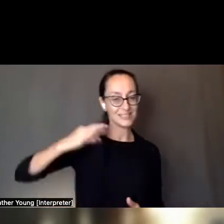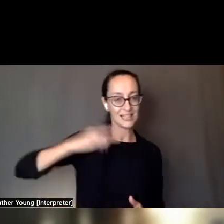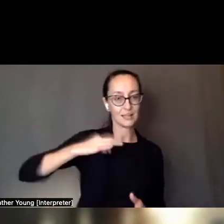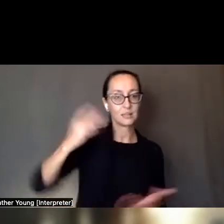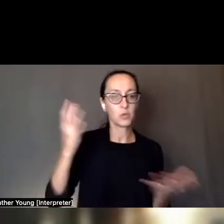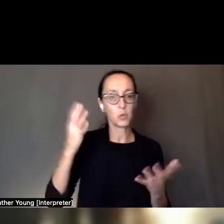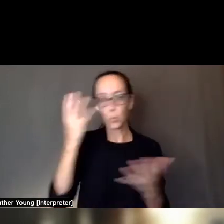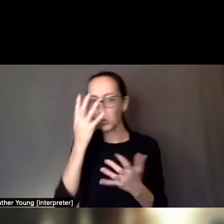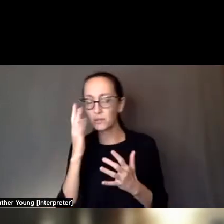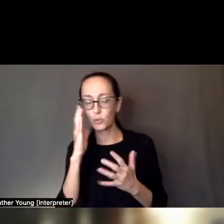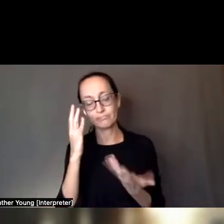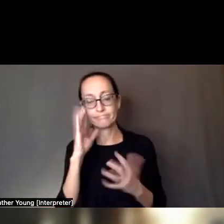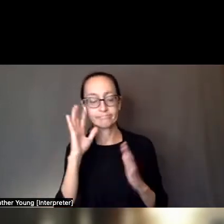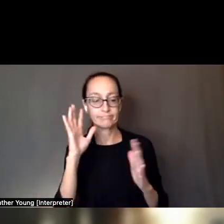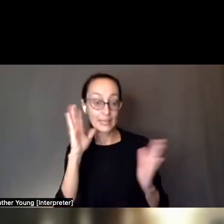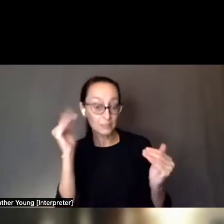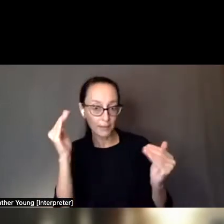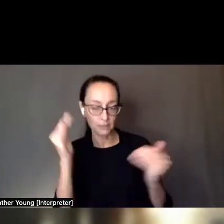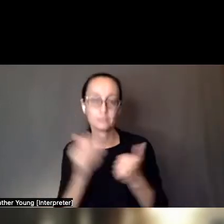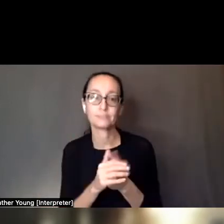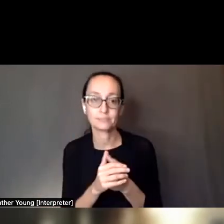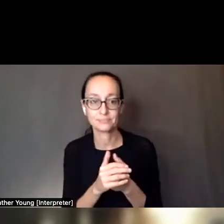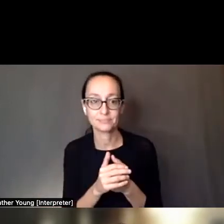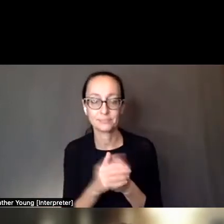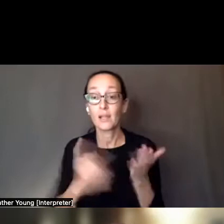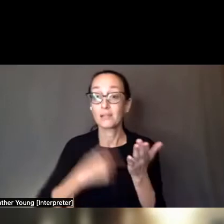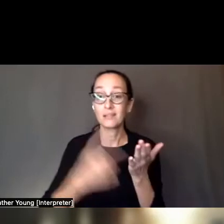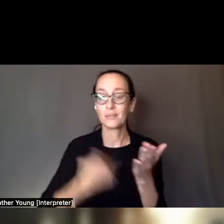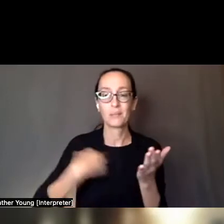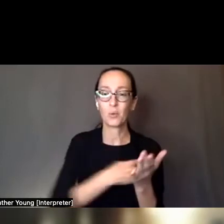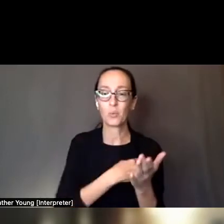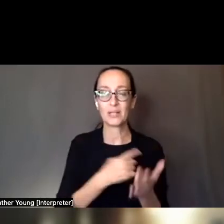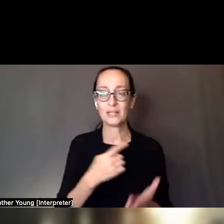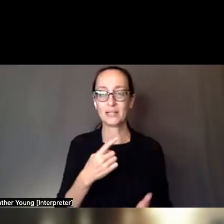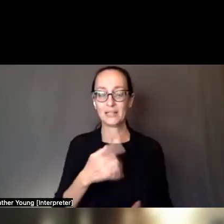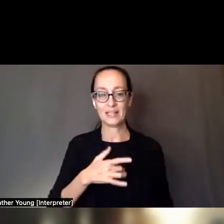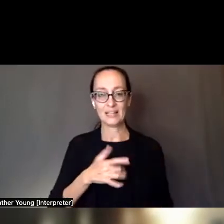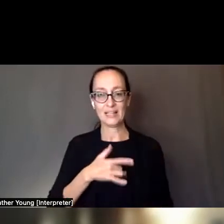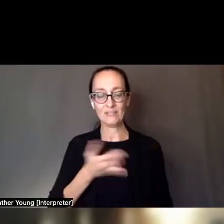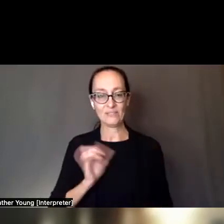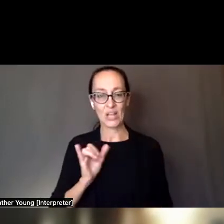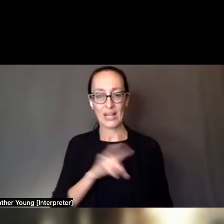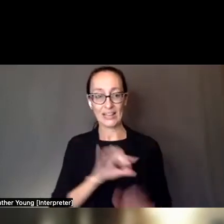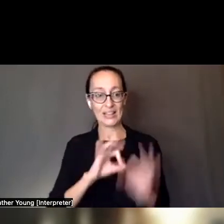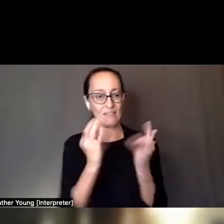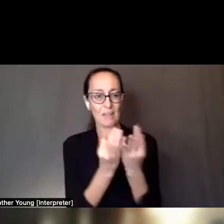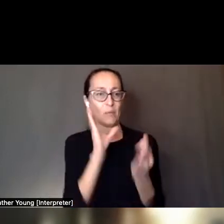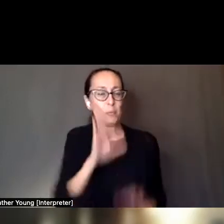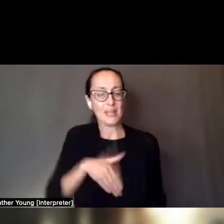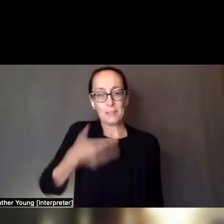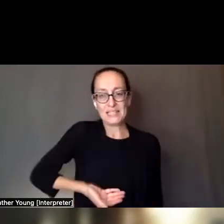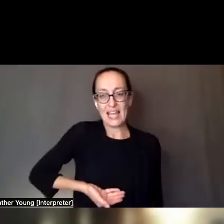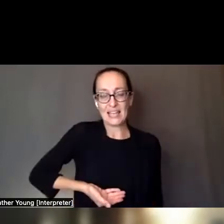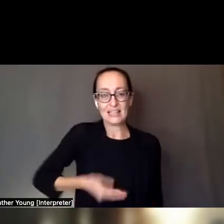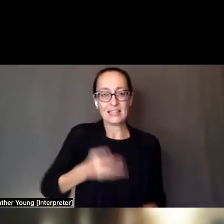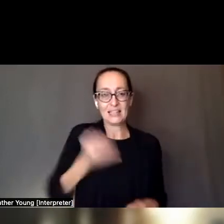on. And sometimes people think that the family will be upset if they go for a candidacy evaluation and the child is not